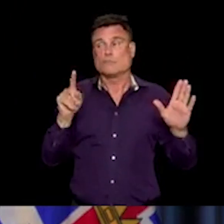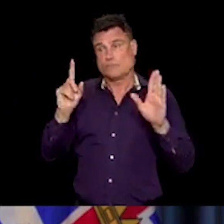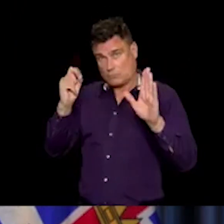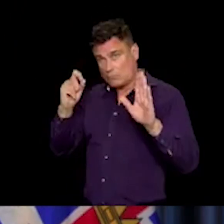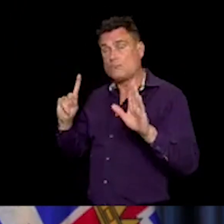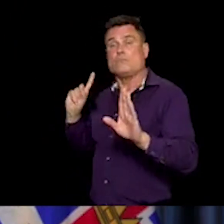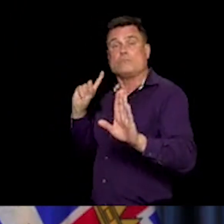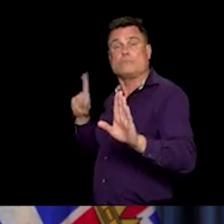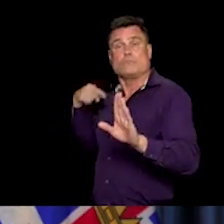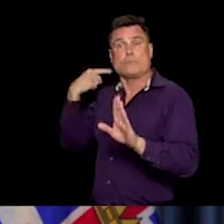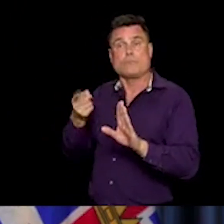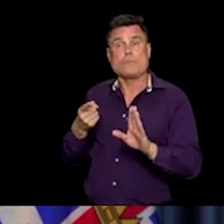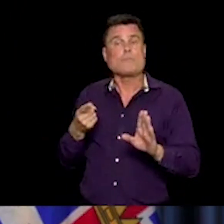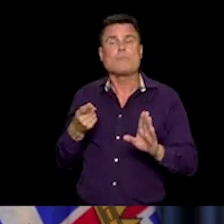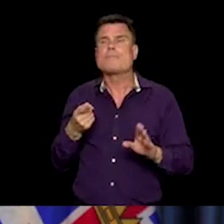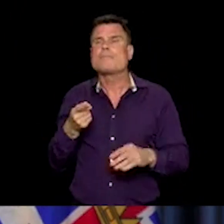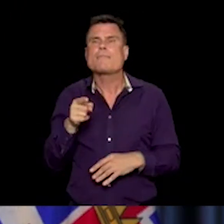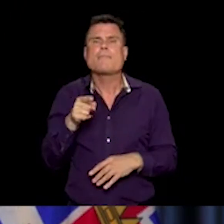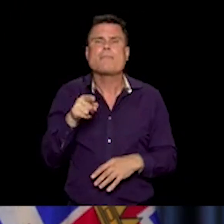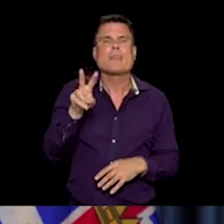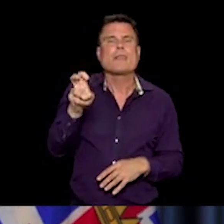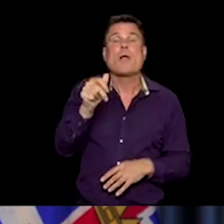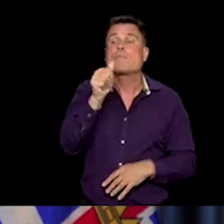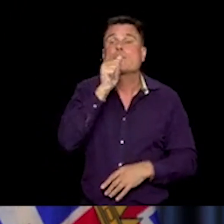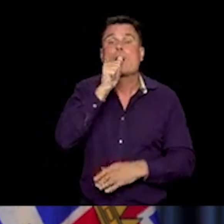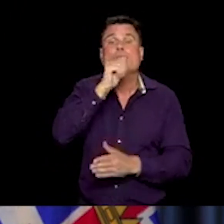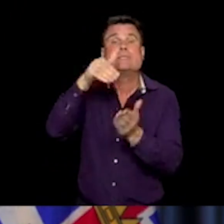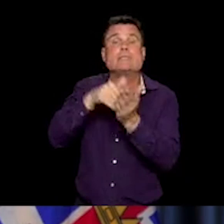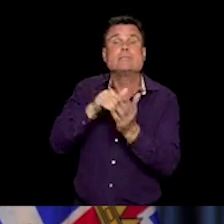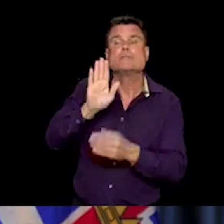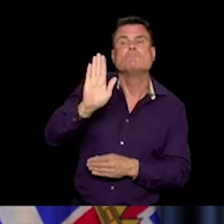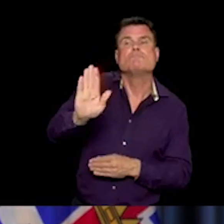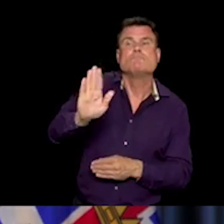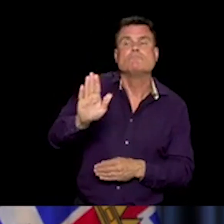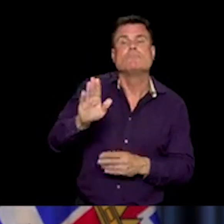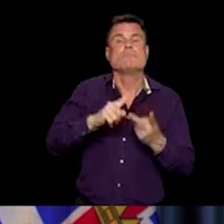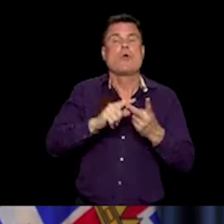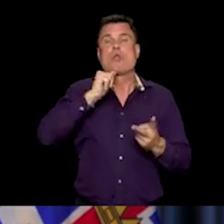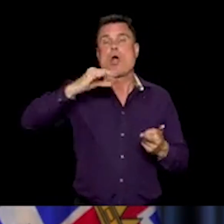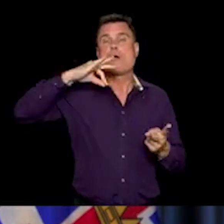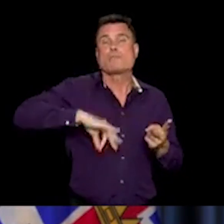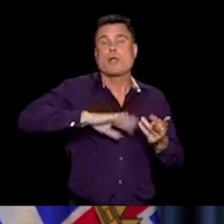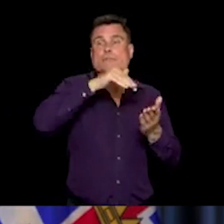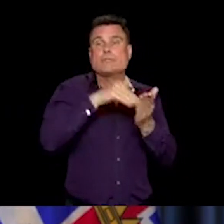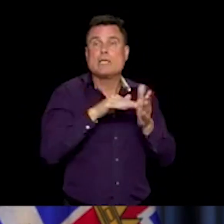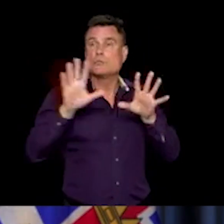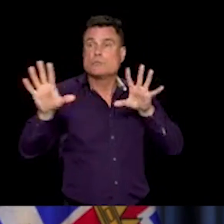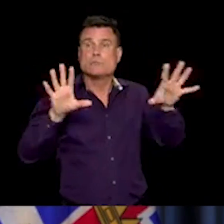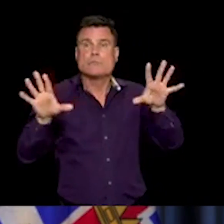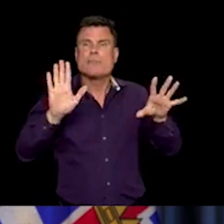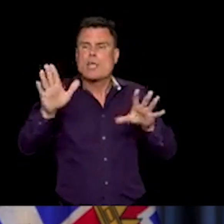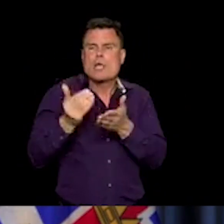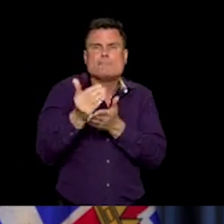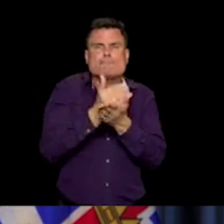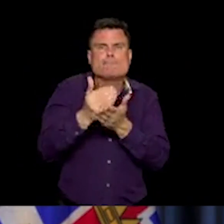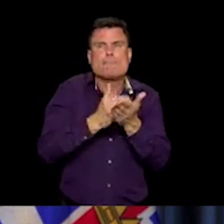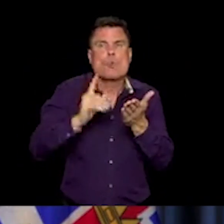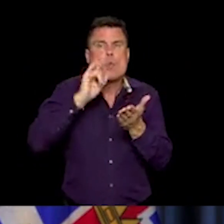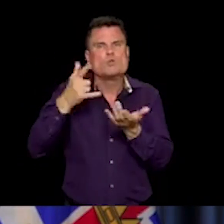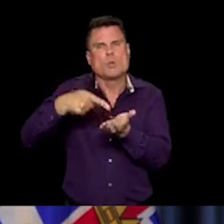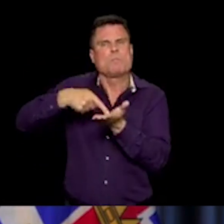us to 545, are in the process of being completed. As I mentioned last week, the ministry continues to work with health authorities to gather